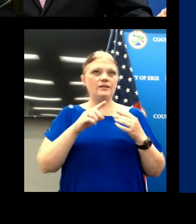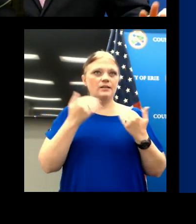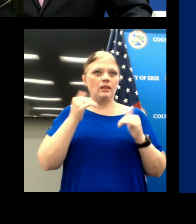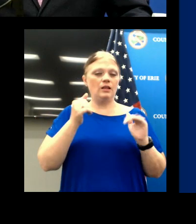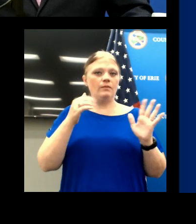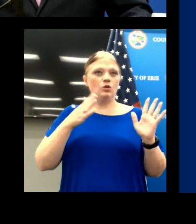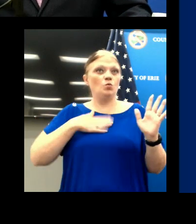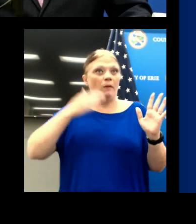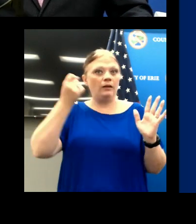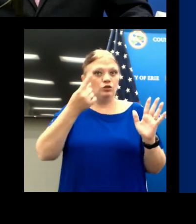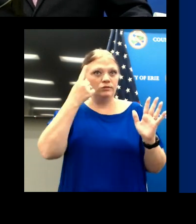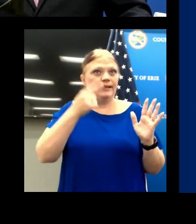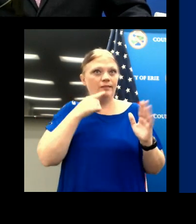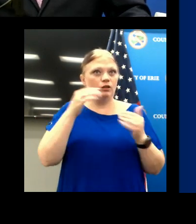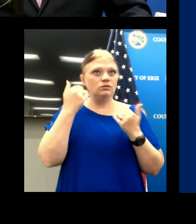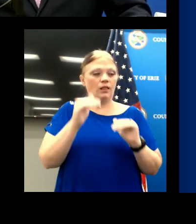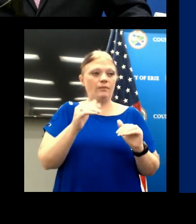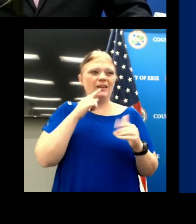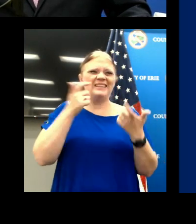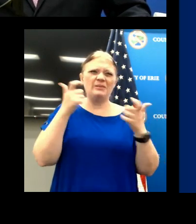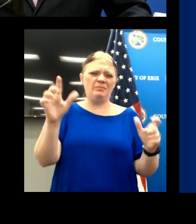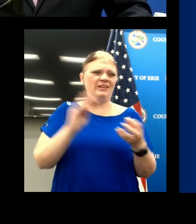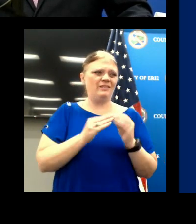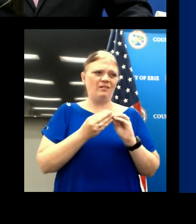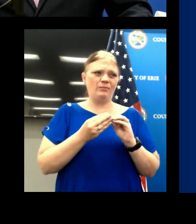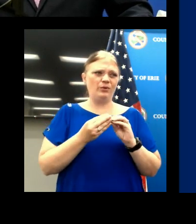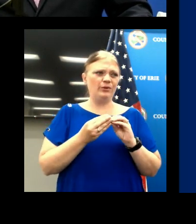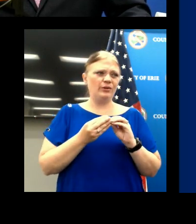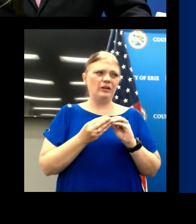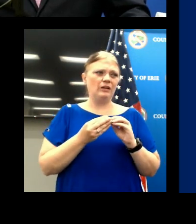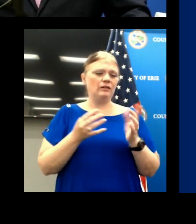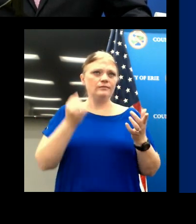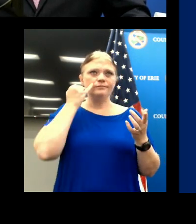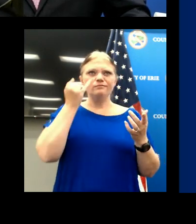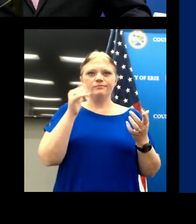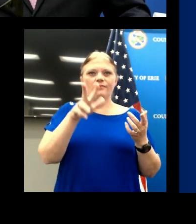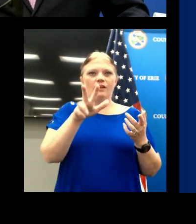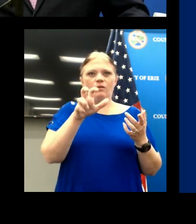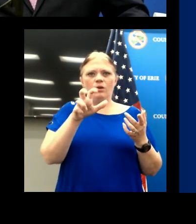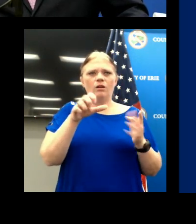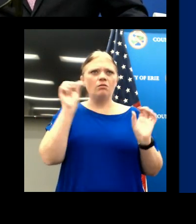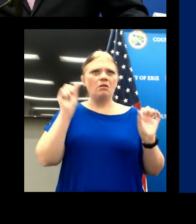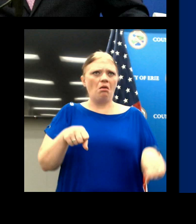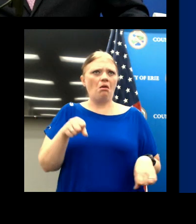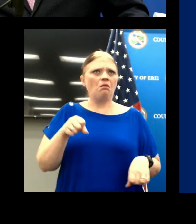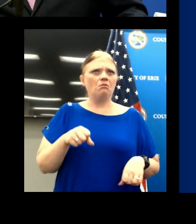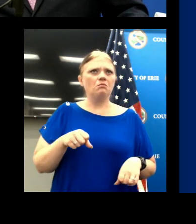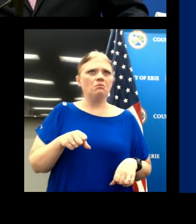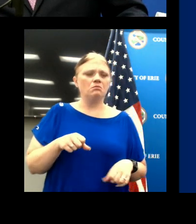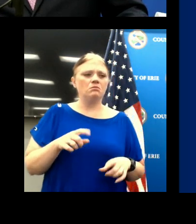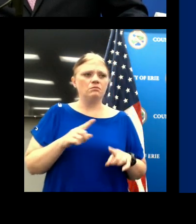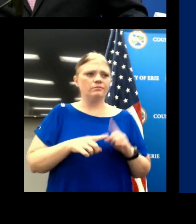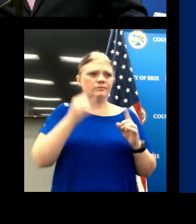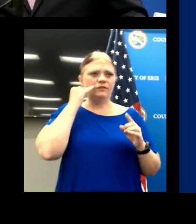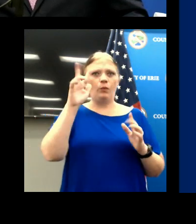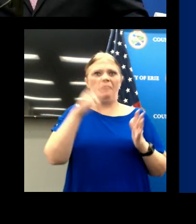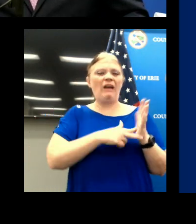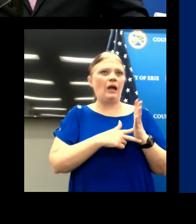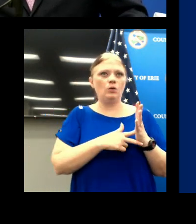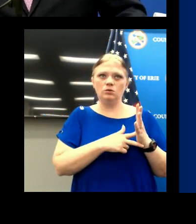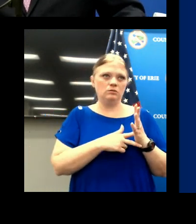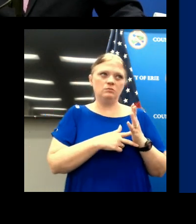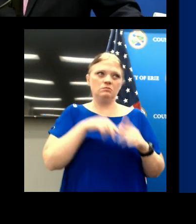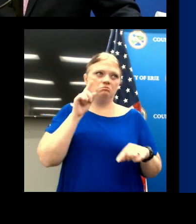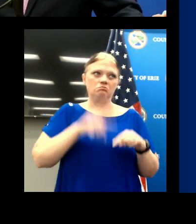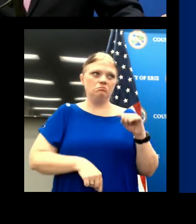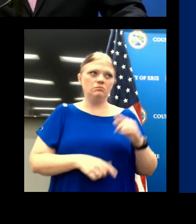if it's a big number. So I mean, if there were 300, yeah, we could fit 300. But if there were 3,000, we might not